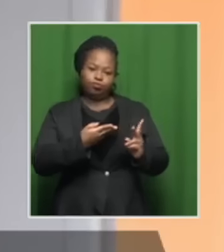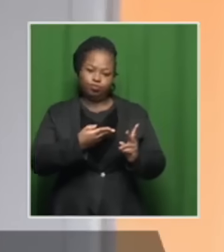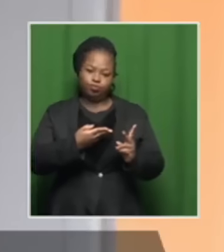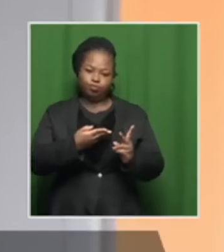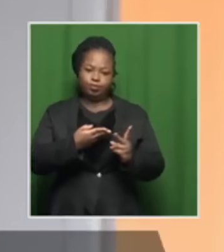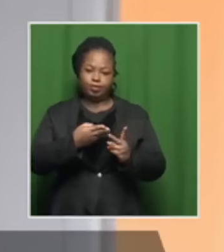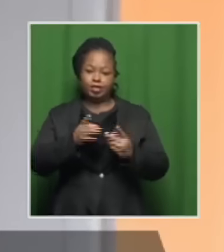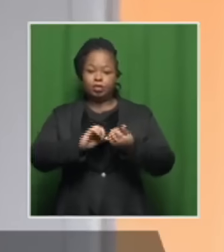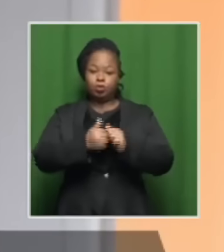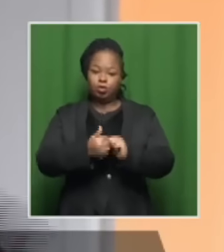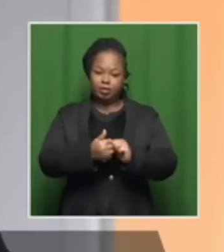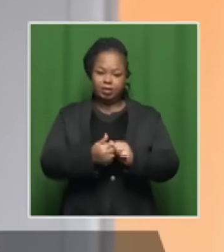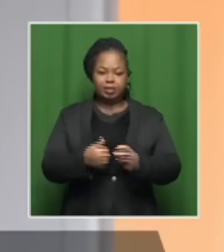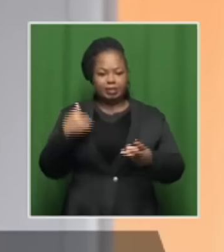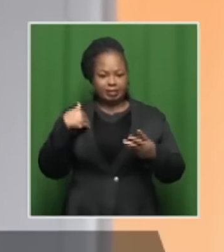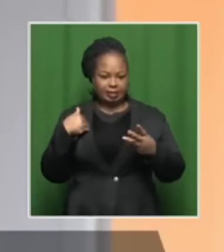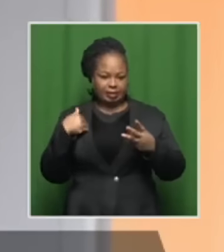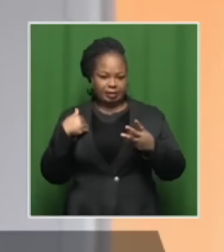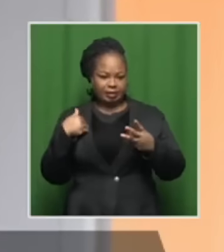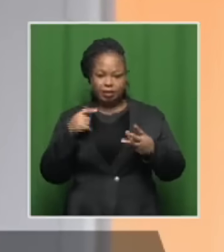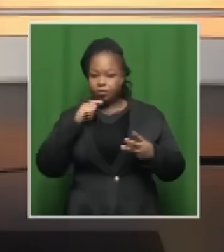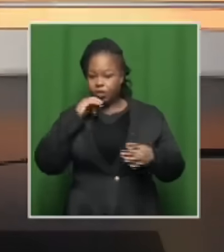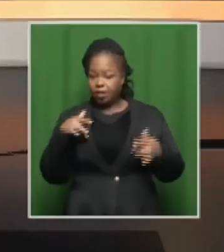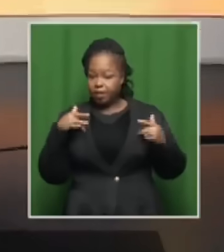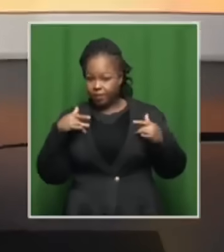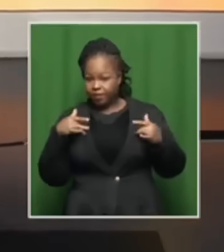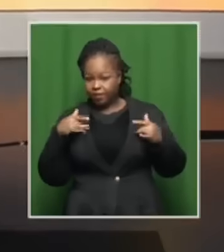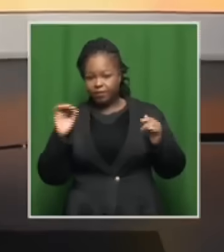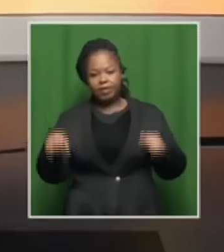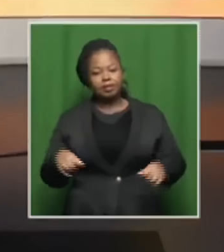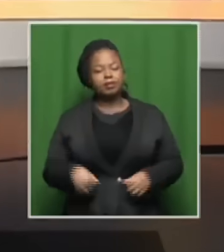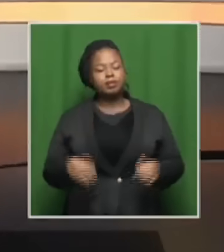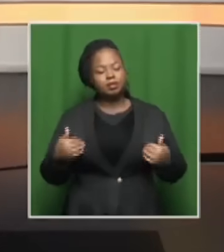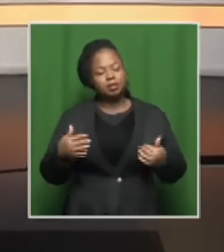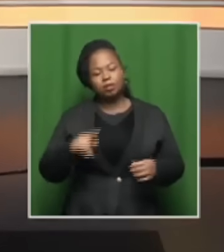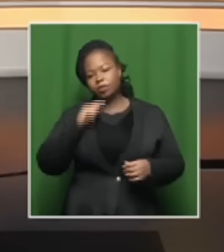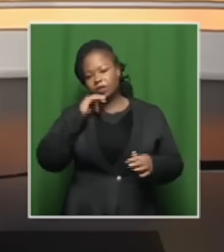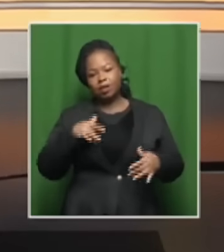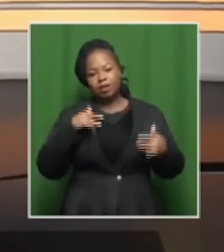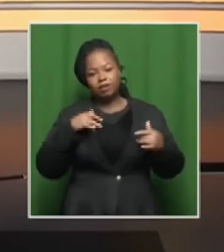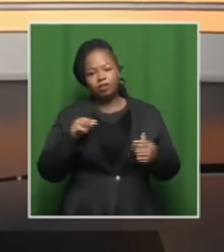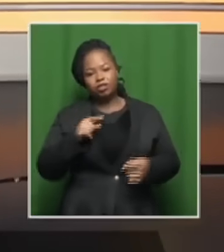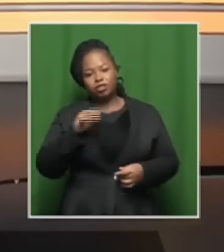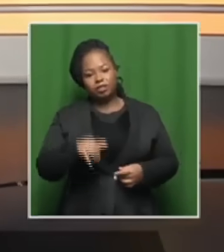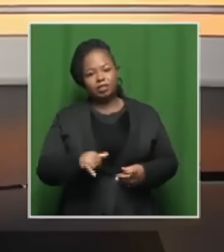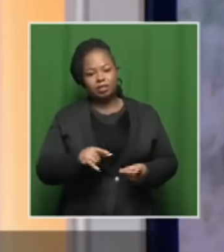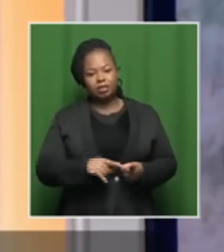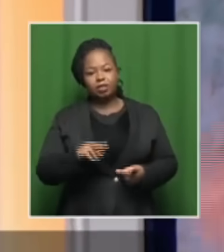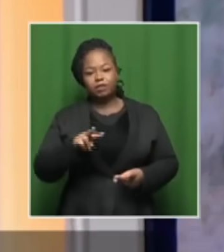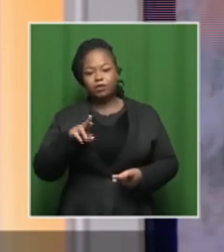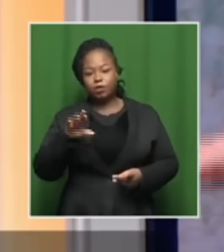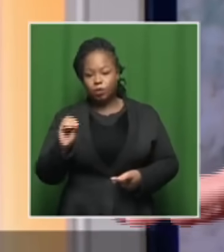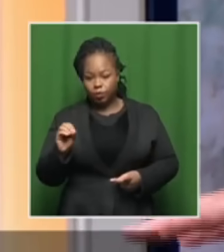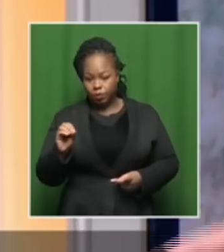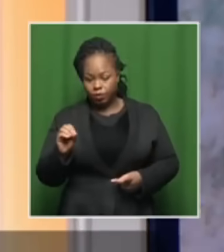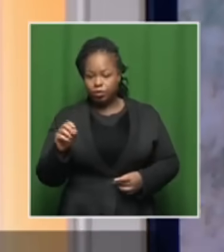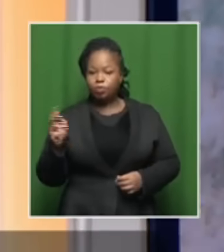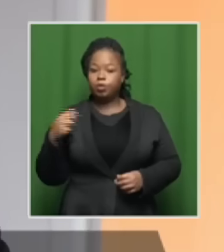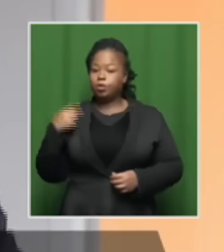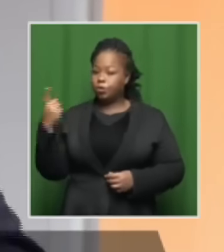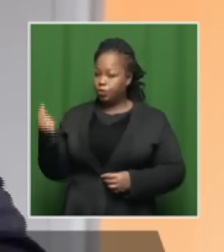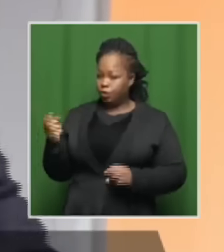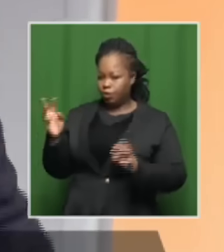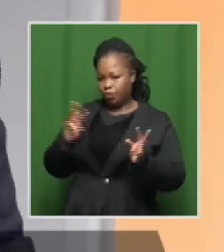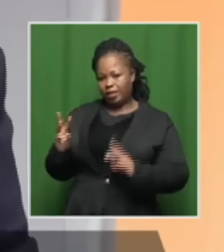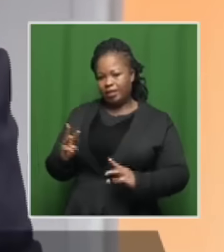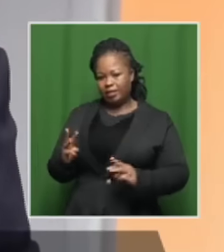and the sports guy and myself, and we would start. So this was Morning Live. You started on Morning Live. I started on Morning Live, with Tracy and Vuyo, and you were doing the weather. And then I'd do the weather, and I would do